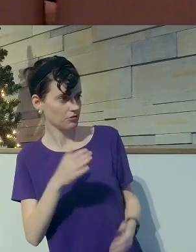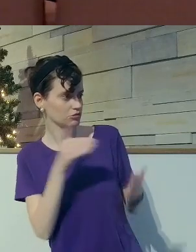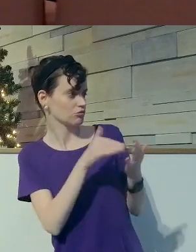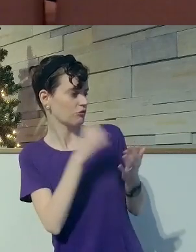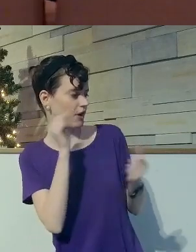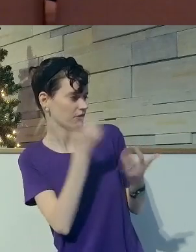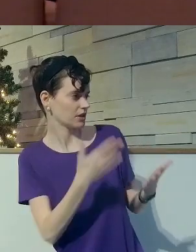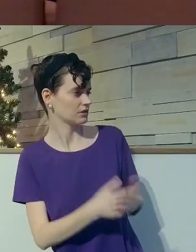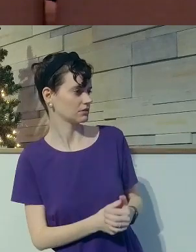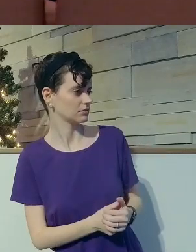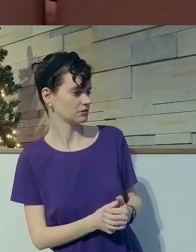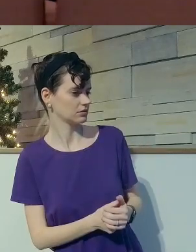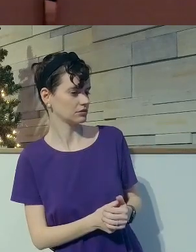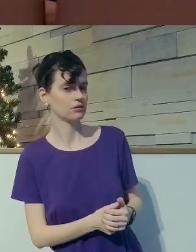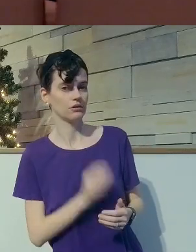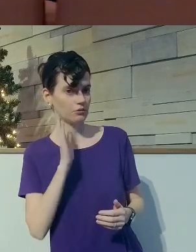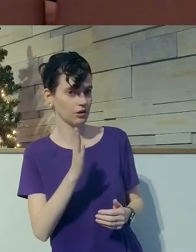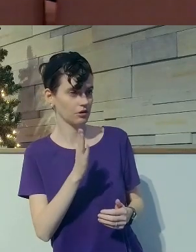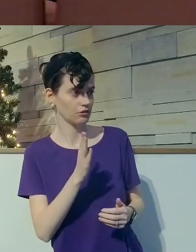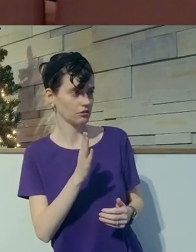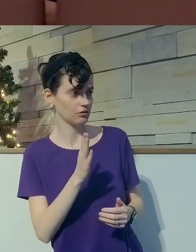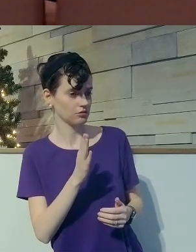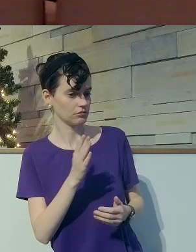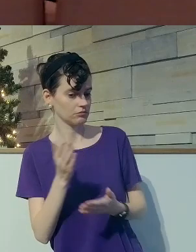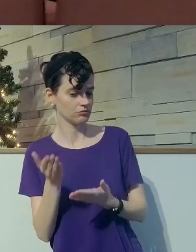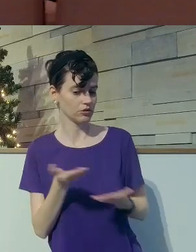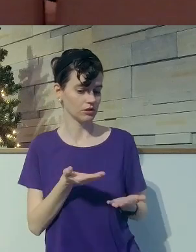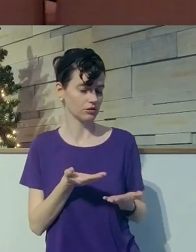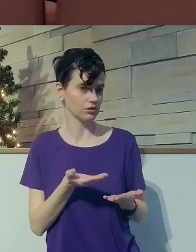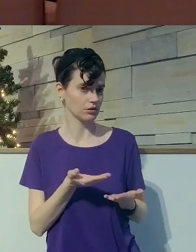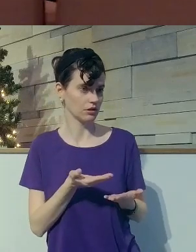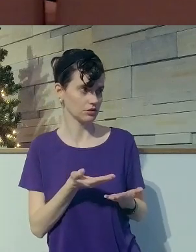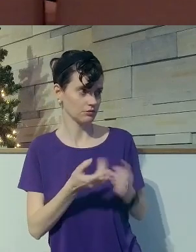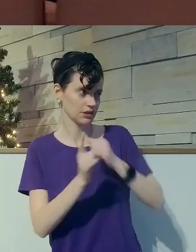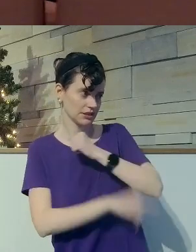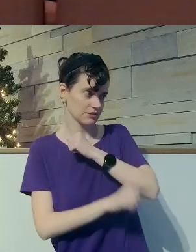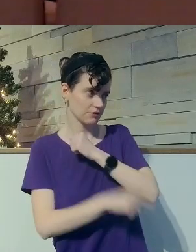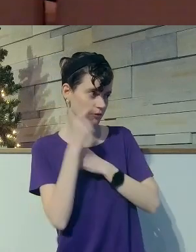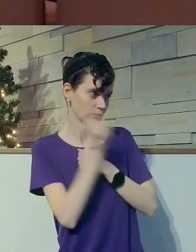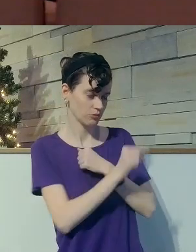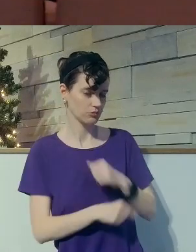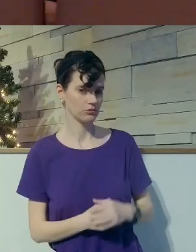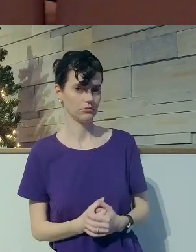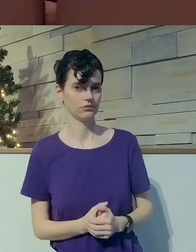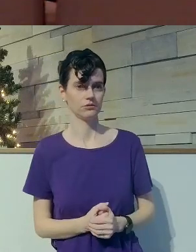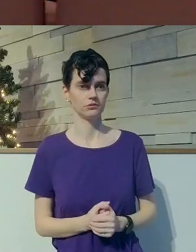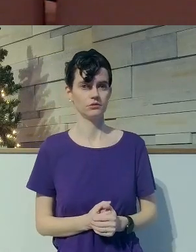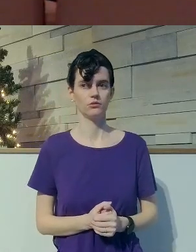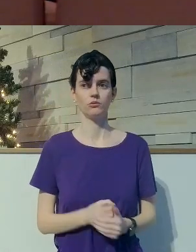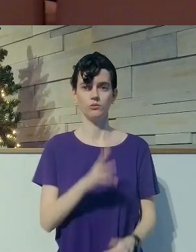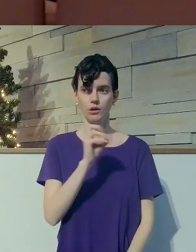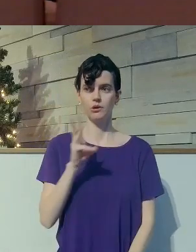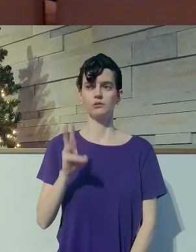you. And we're going to, of course, bring out some correction and discipline in your life.